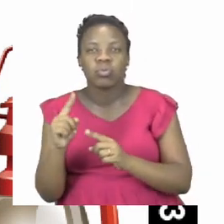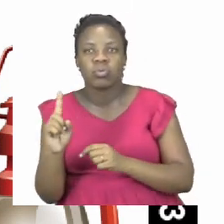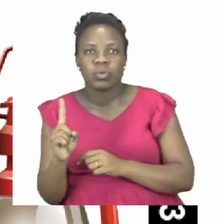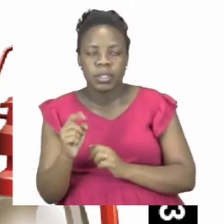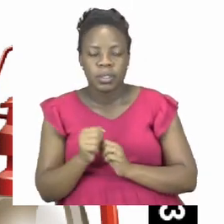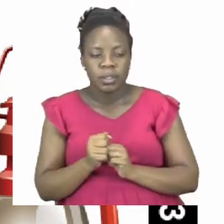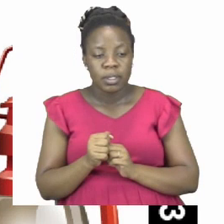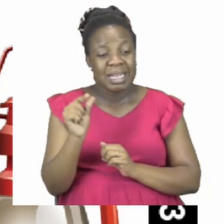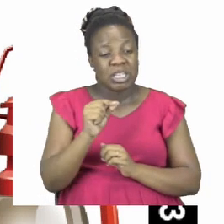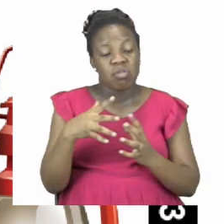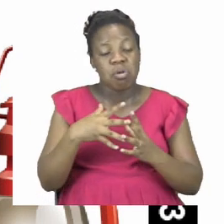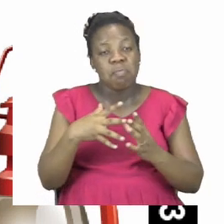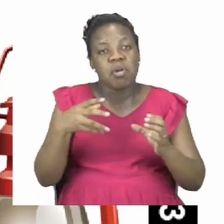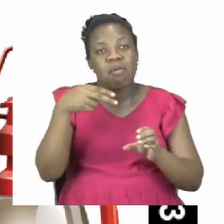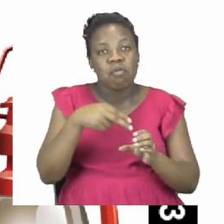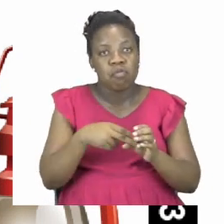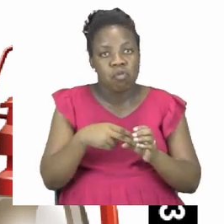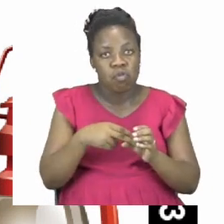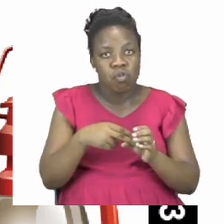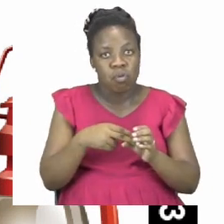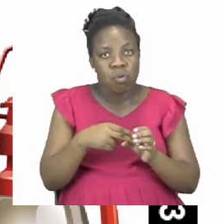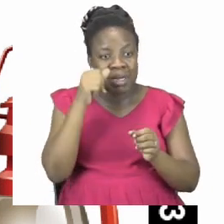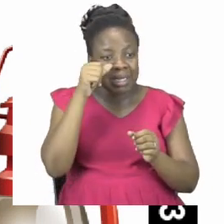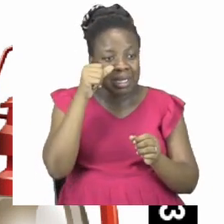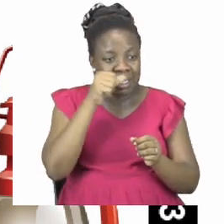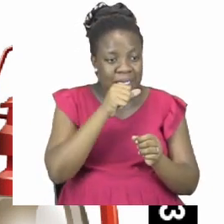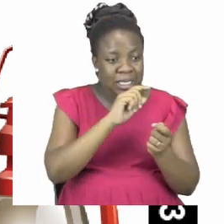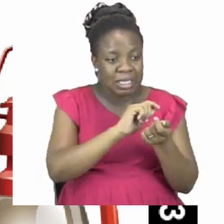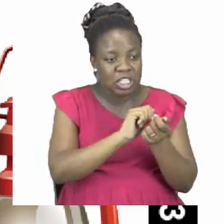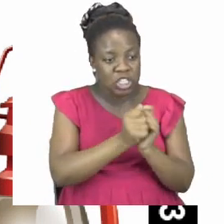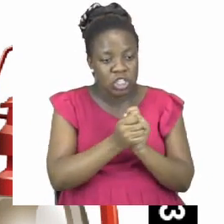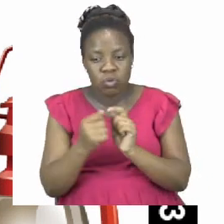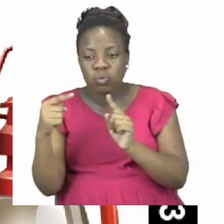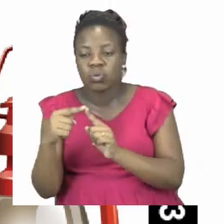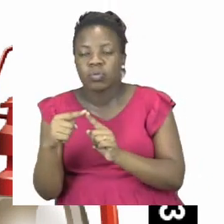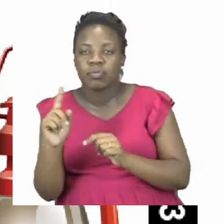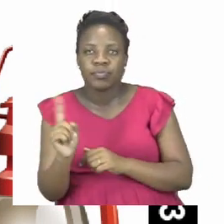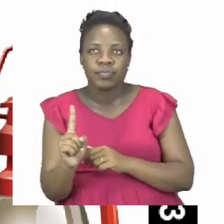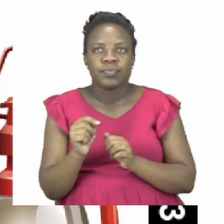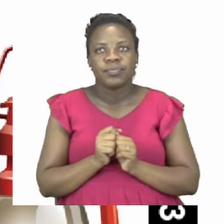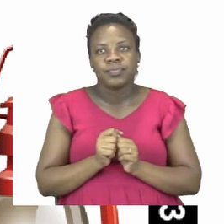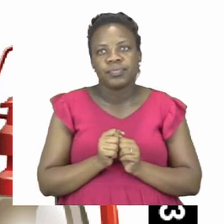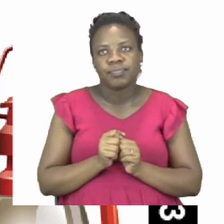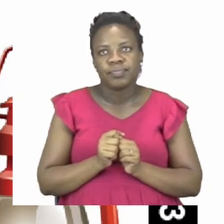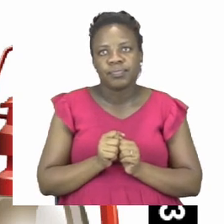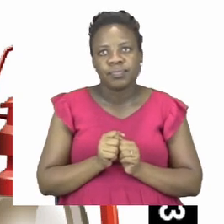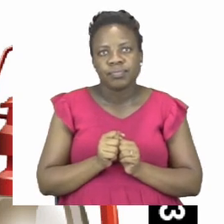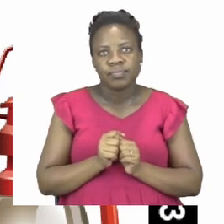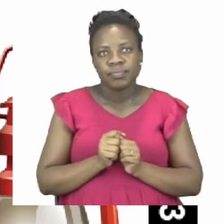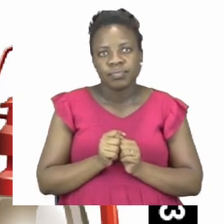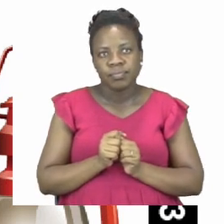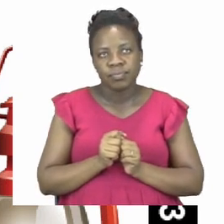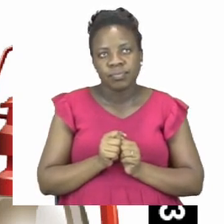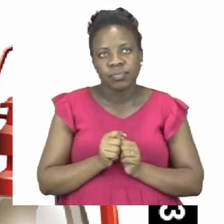Little Big Fuel can be changed from gas to what other form? So here we